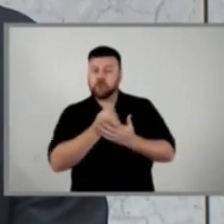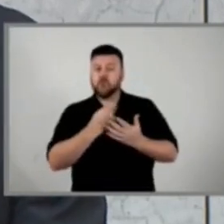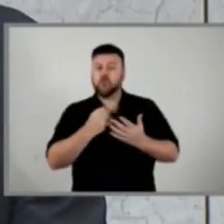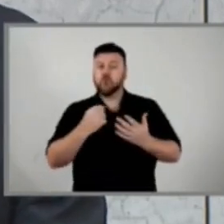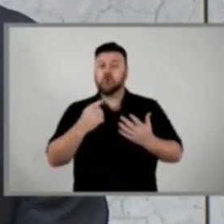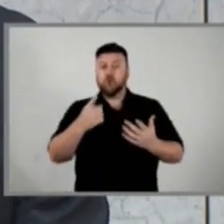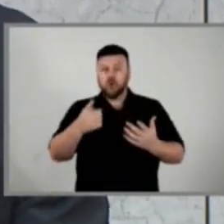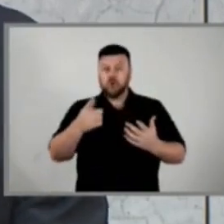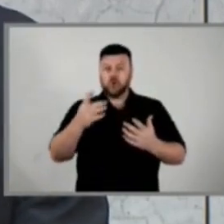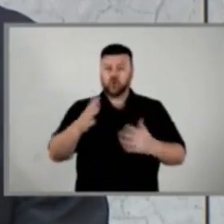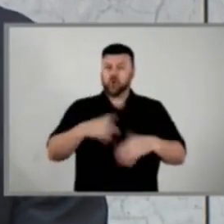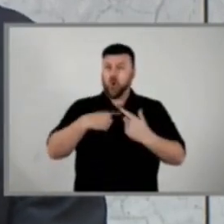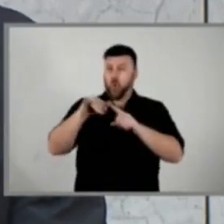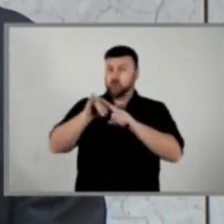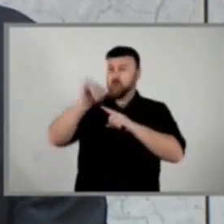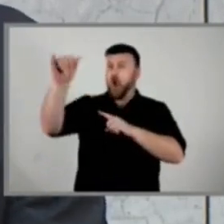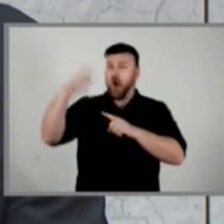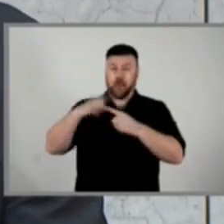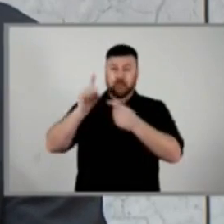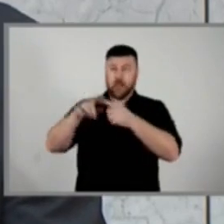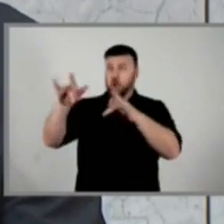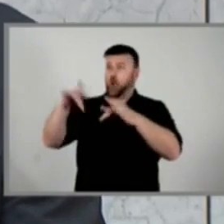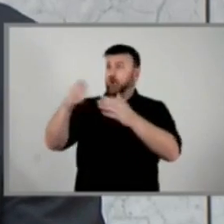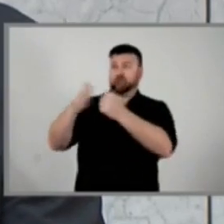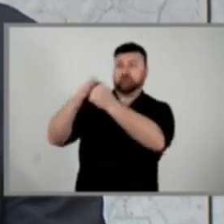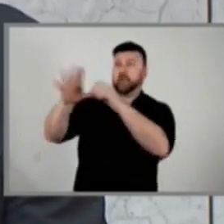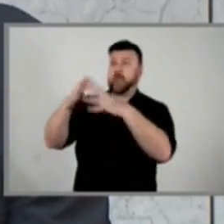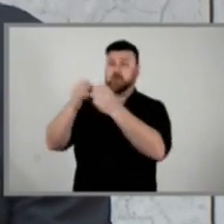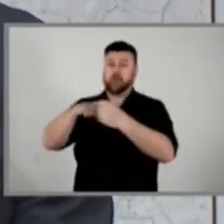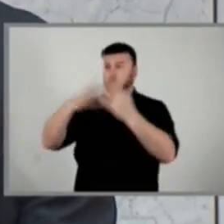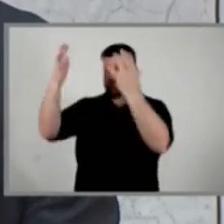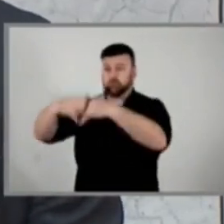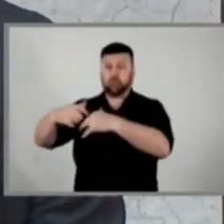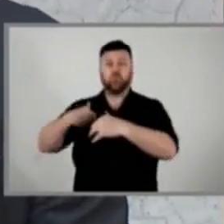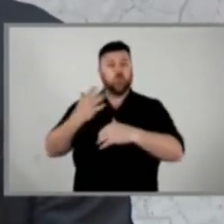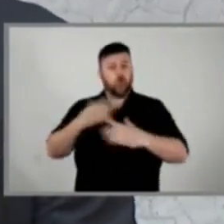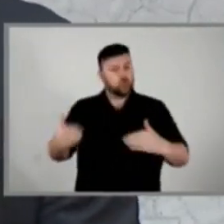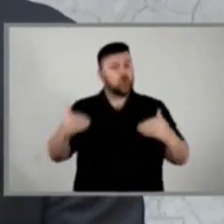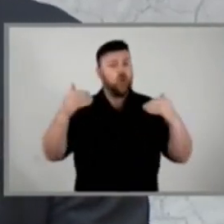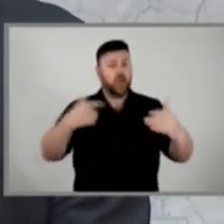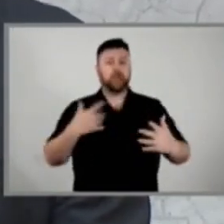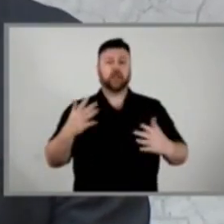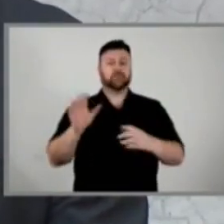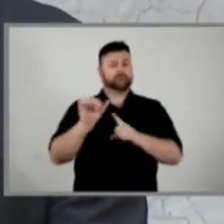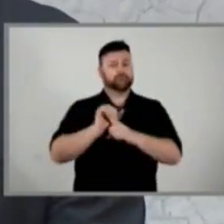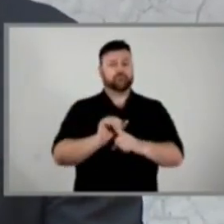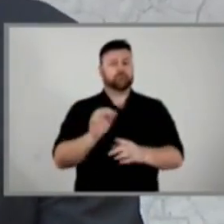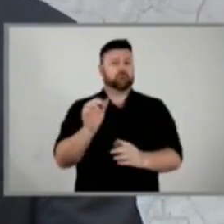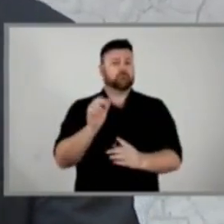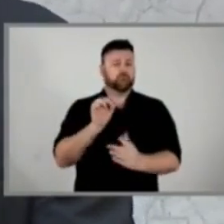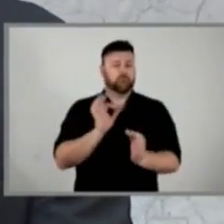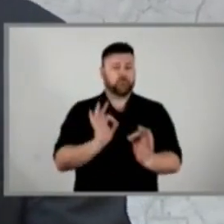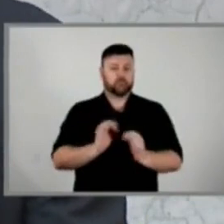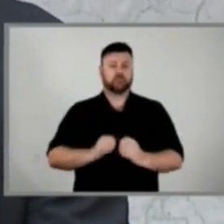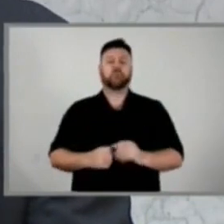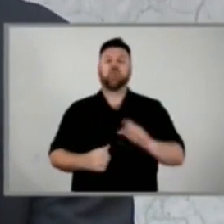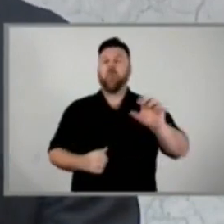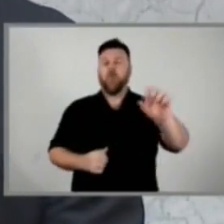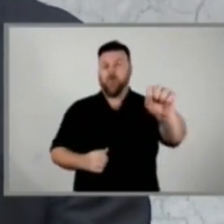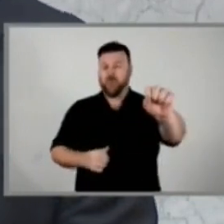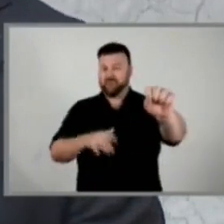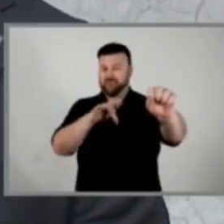build it before it takes off. And that's exactly what we're doing. Just on mental health today, I'm still dealing with National Cabinet, so if you